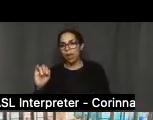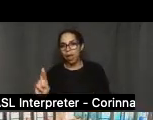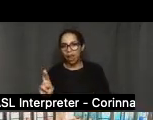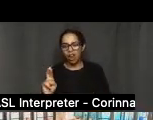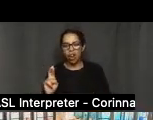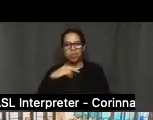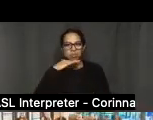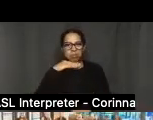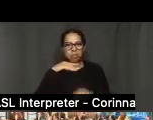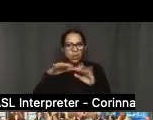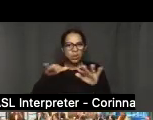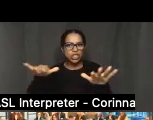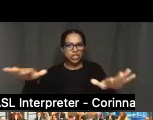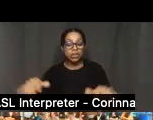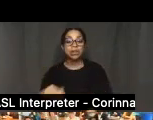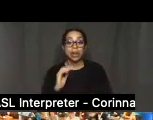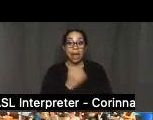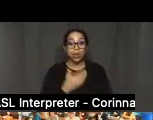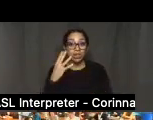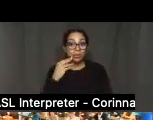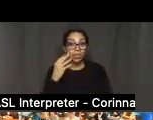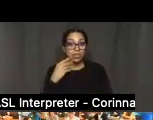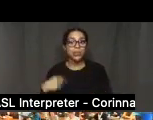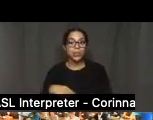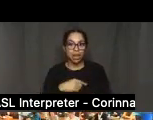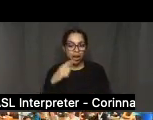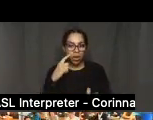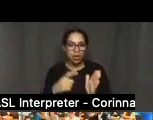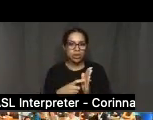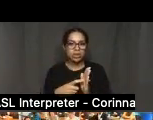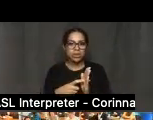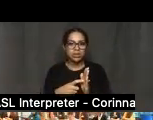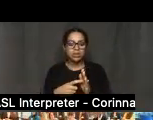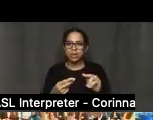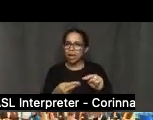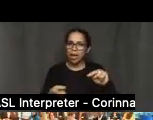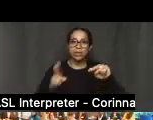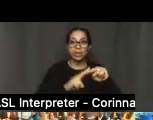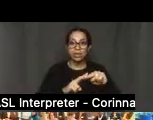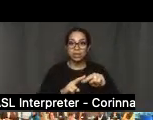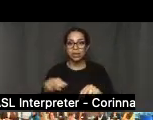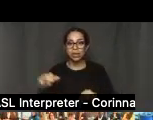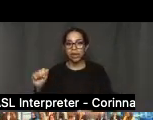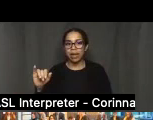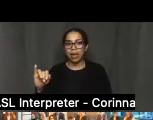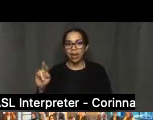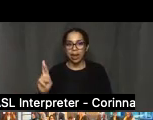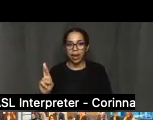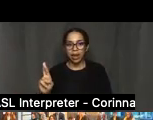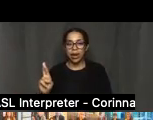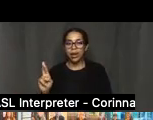our experience, we are noticing a high tick in air pollution being one of the